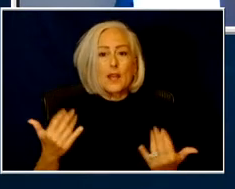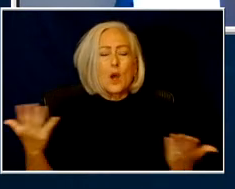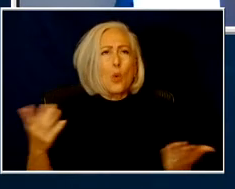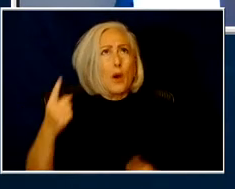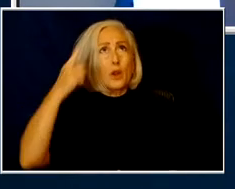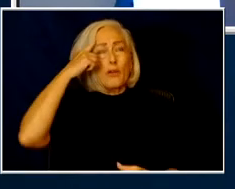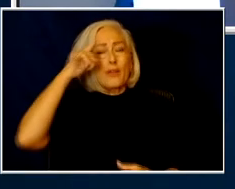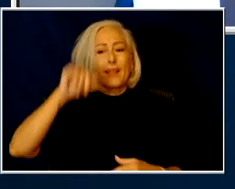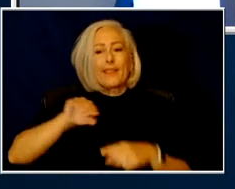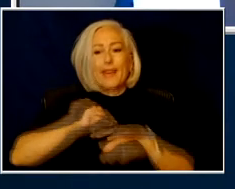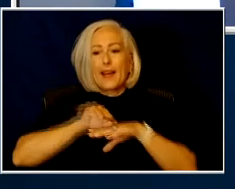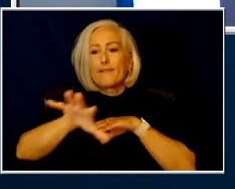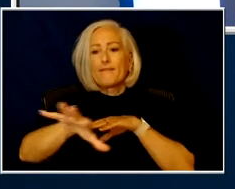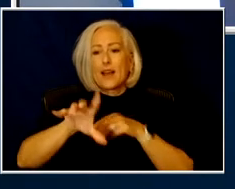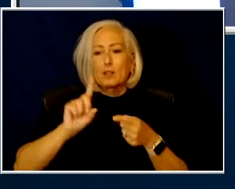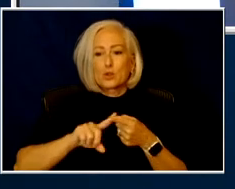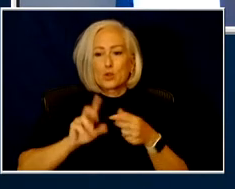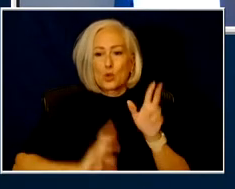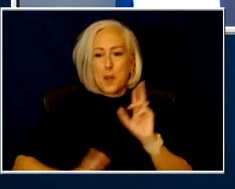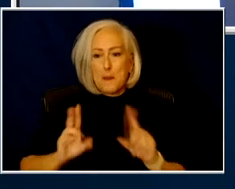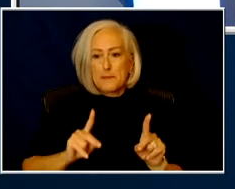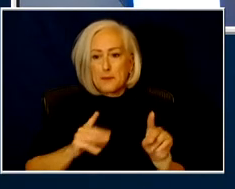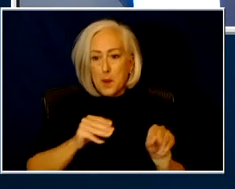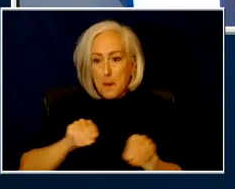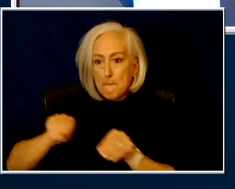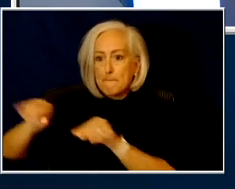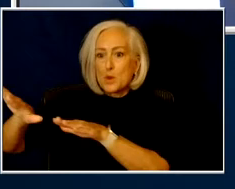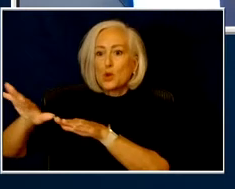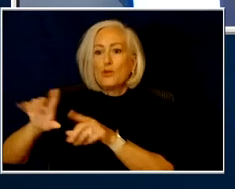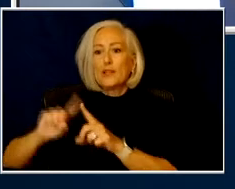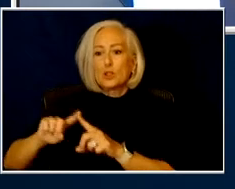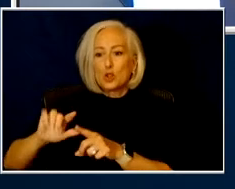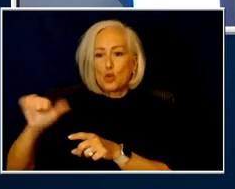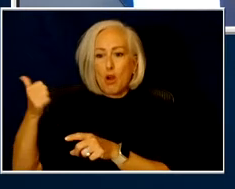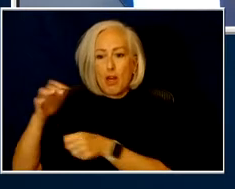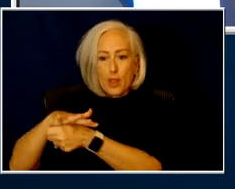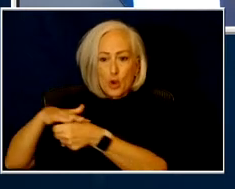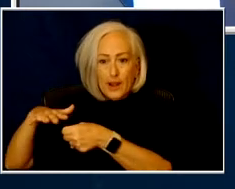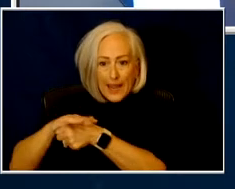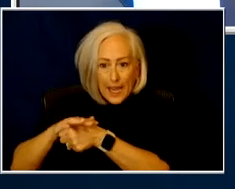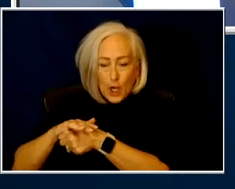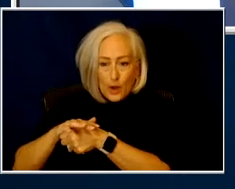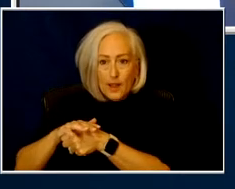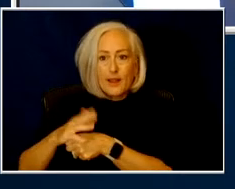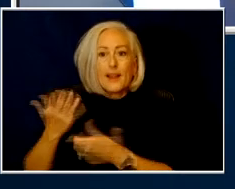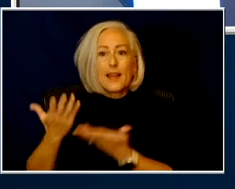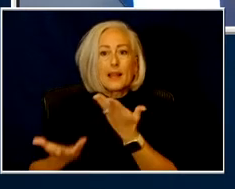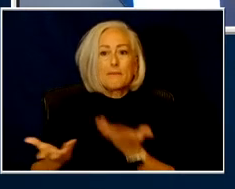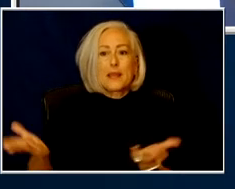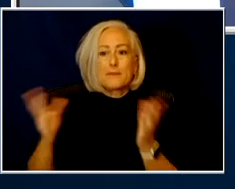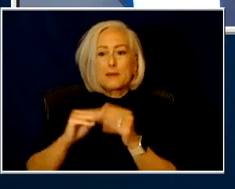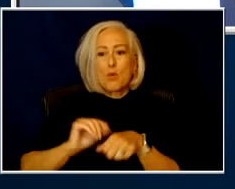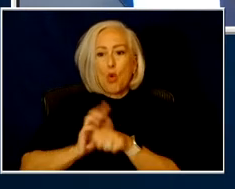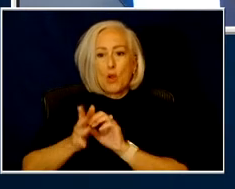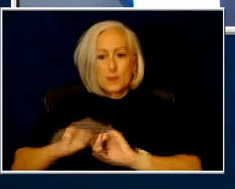have when it comes to these folks moving out of that area and into another area and and possibly the spread is that something that concerns you or